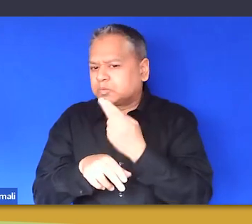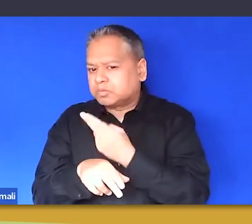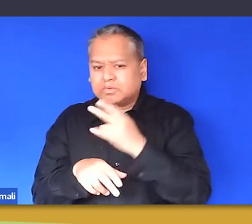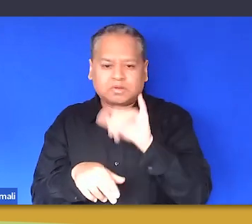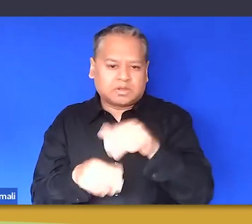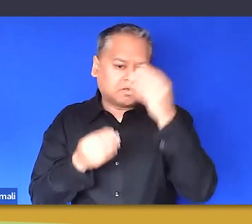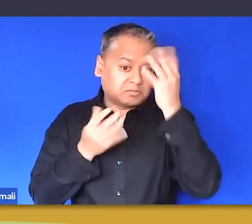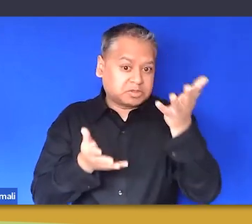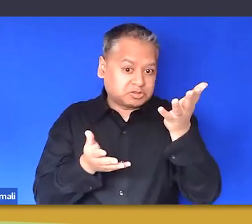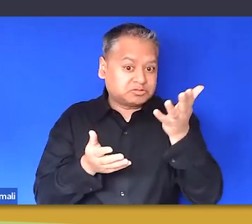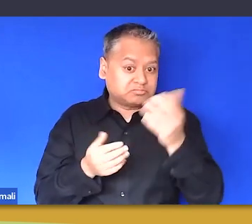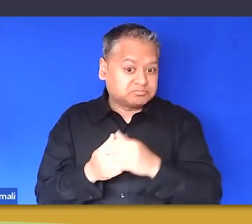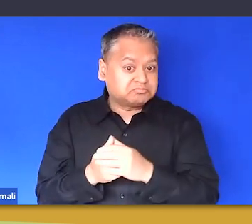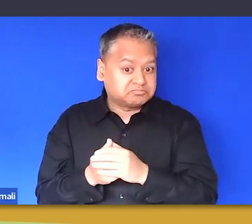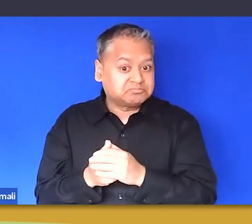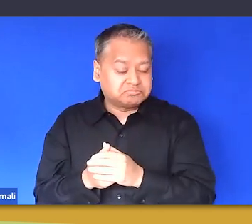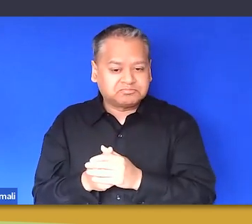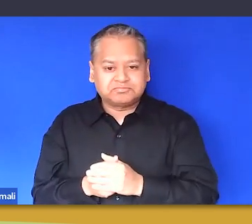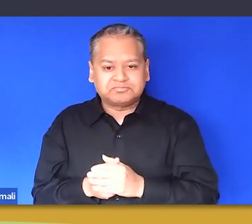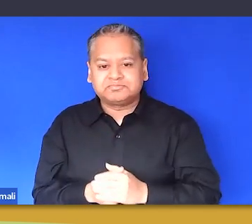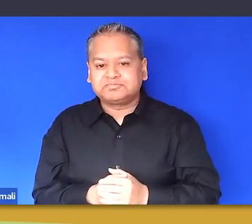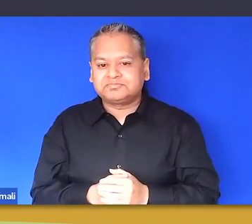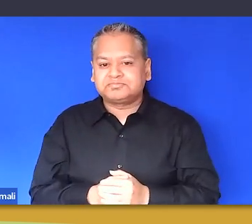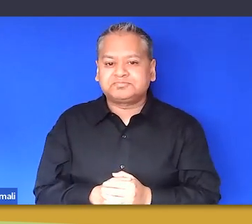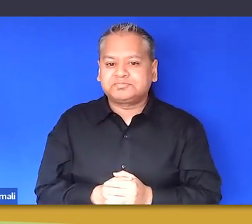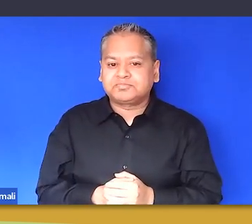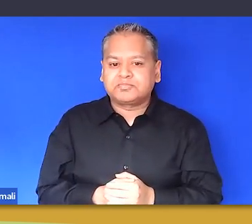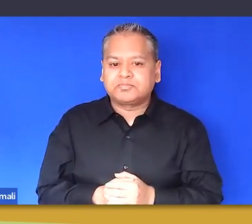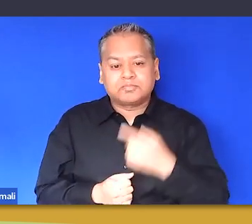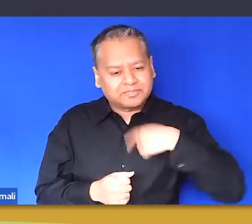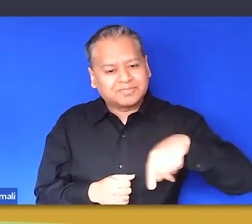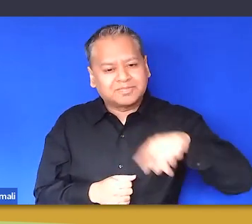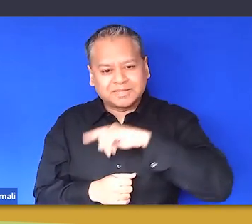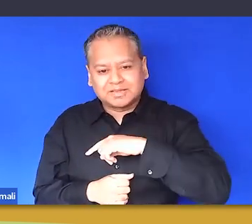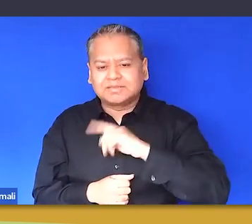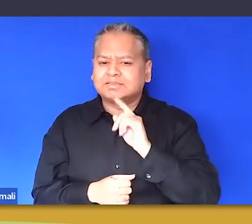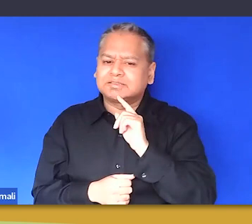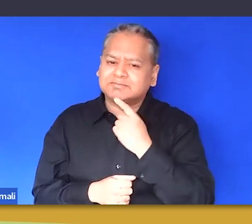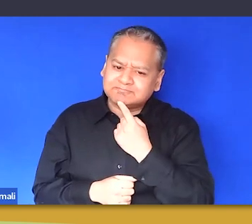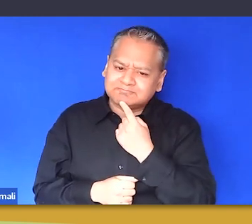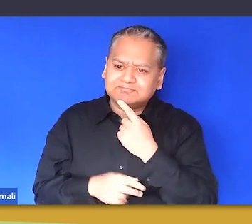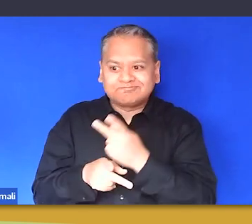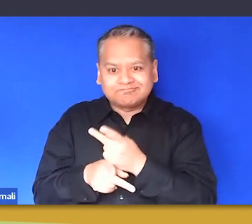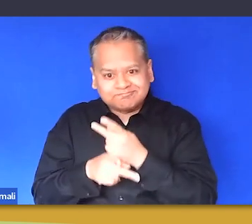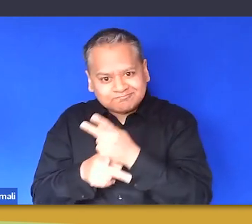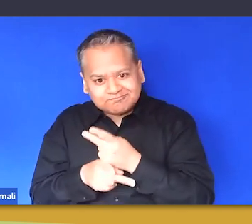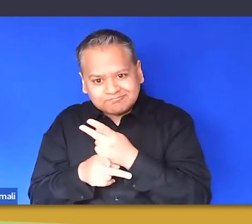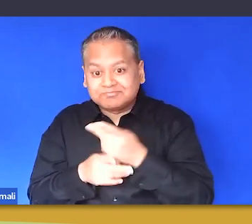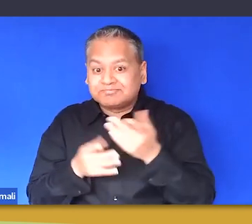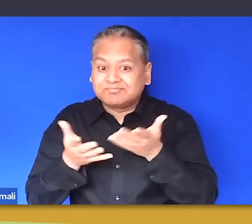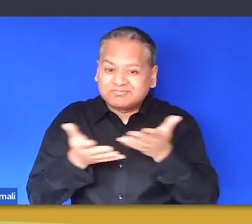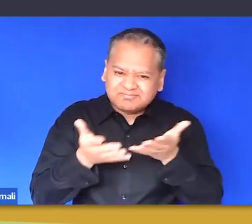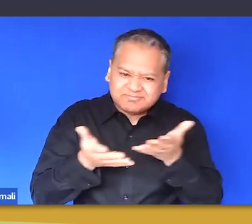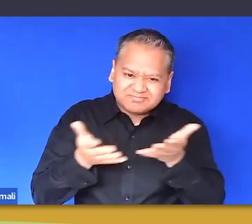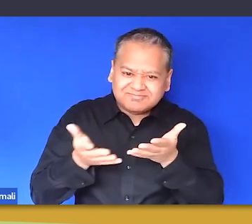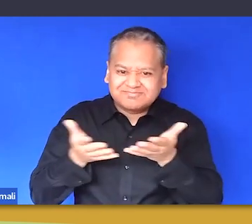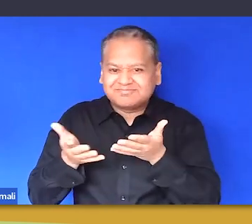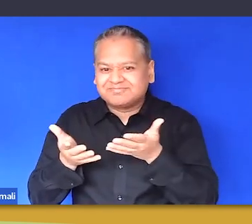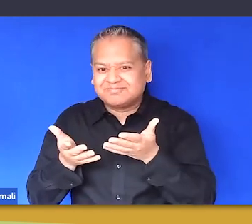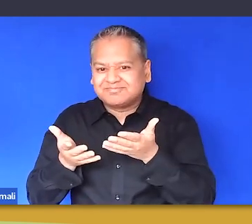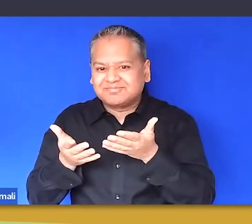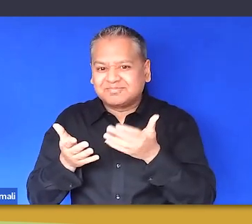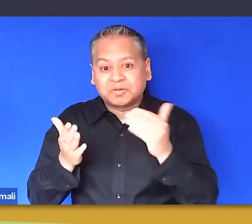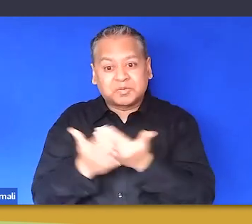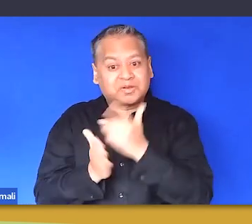together what information should be collected and how that should be collected. This significant new legislation will